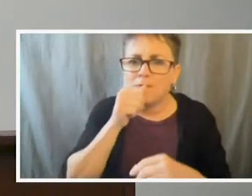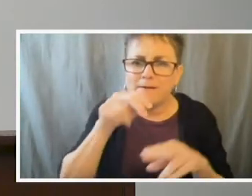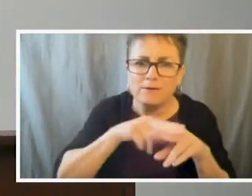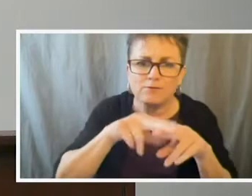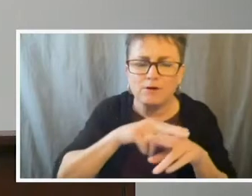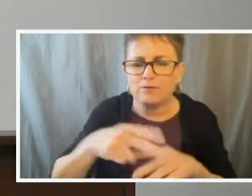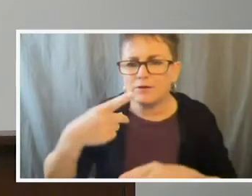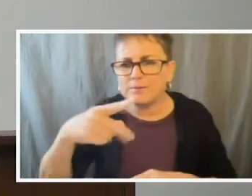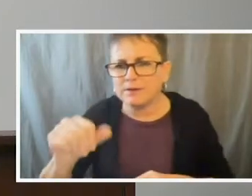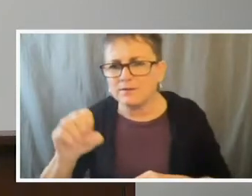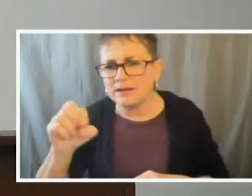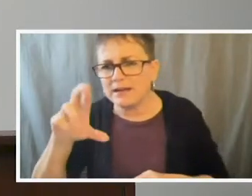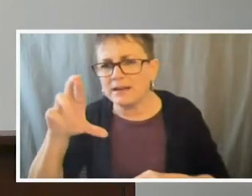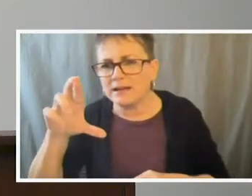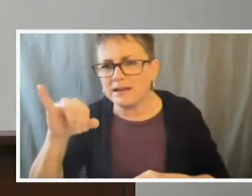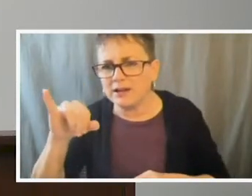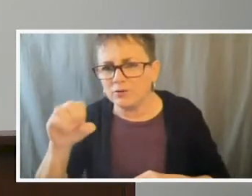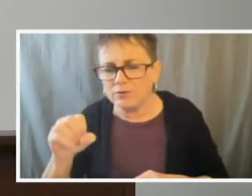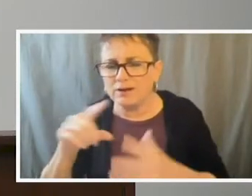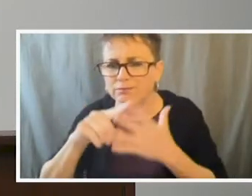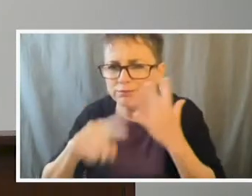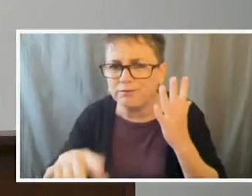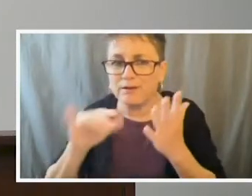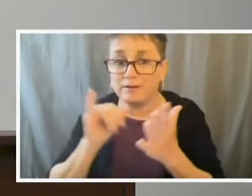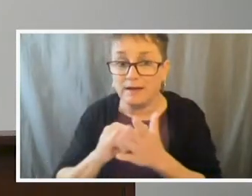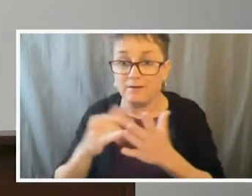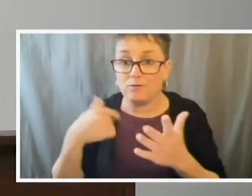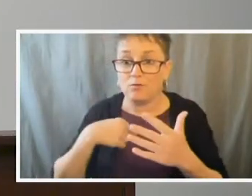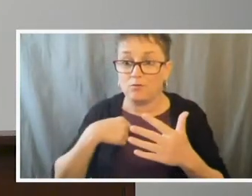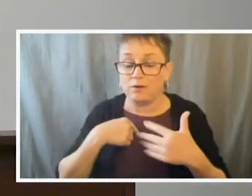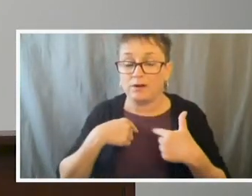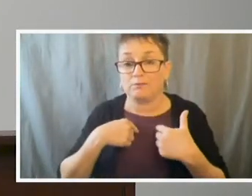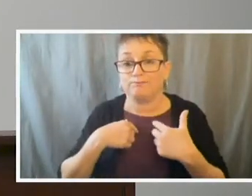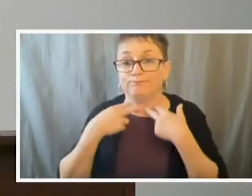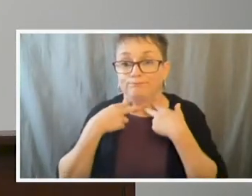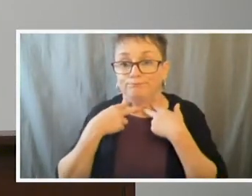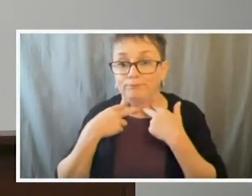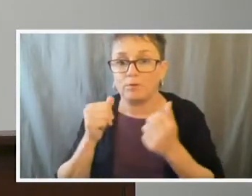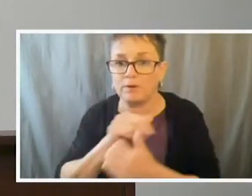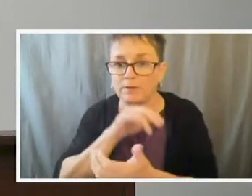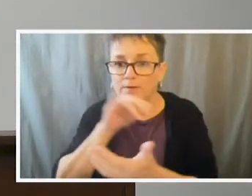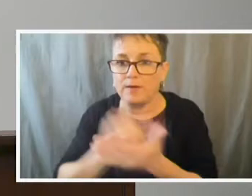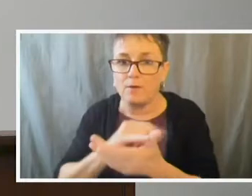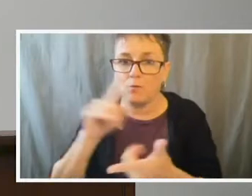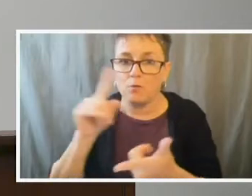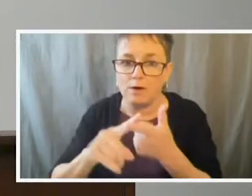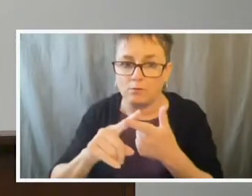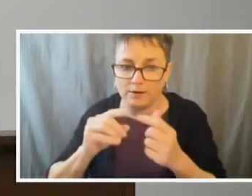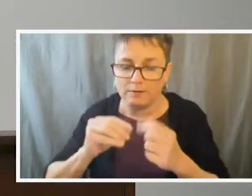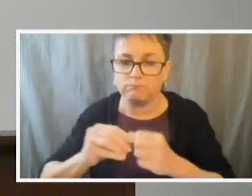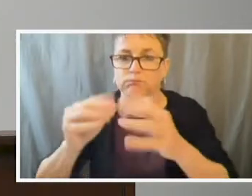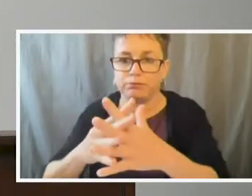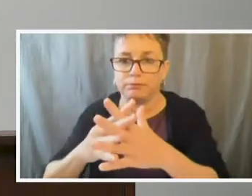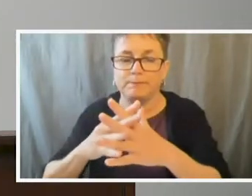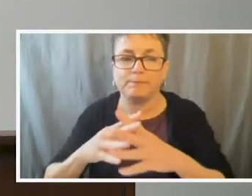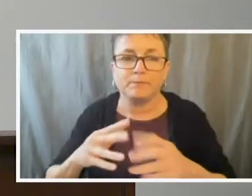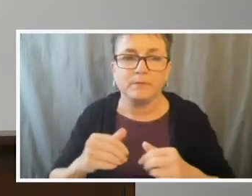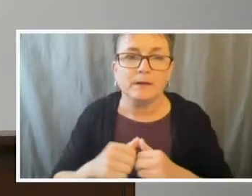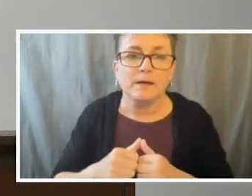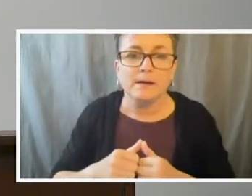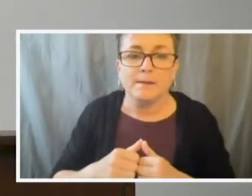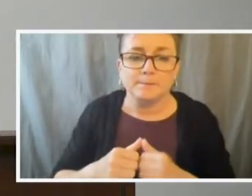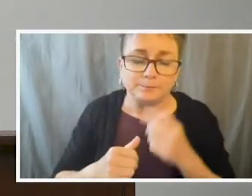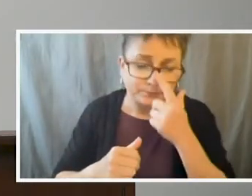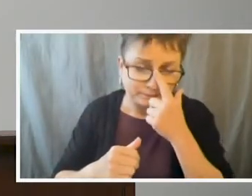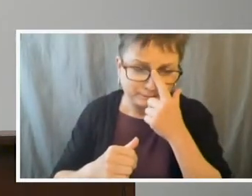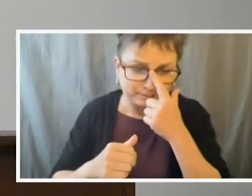the Erie, the Lackawanna, and that's the infrastructure we inherited from bankrupt railroads some 40 years ago when New Jersey Transit